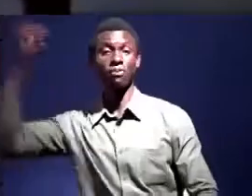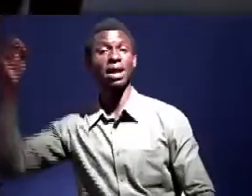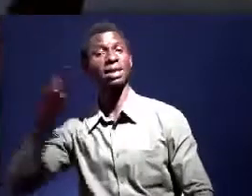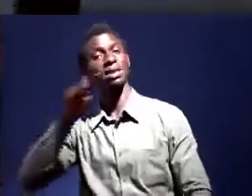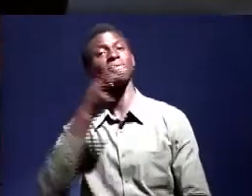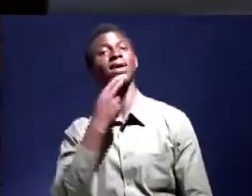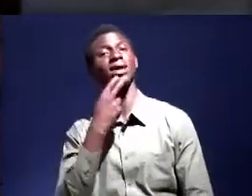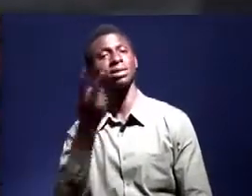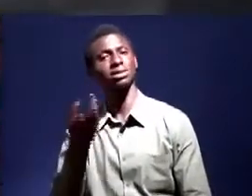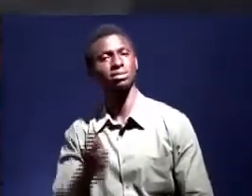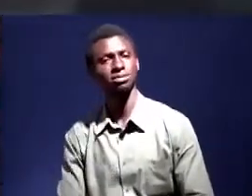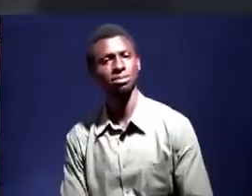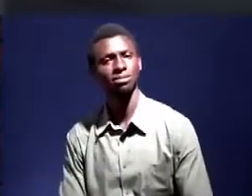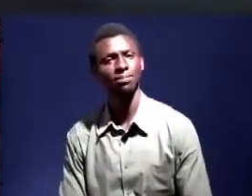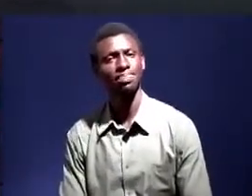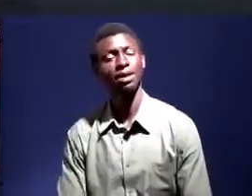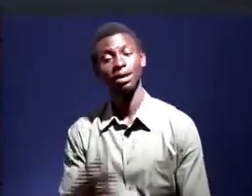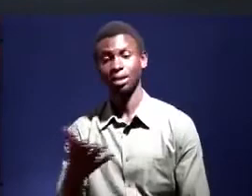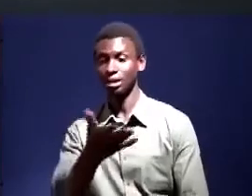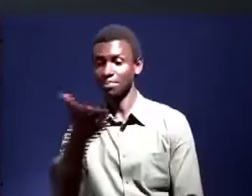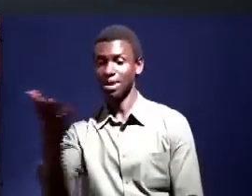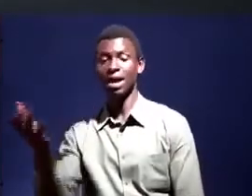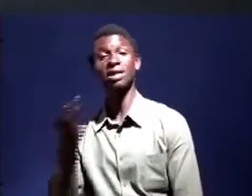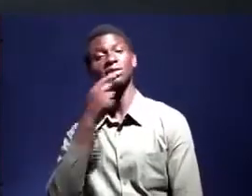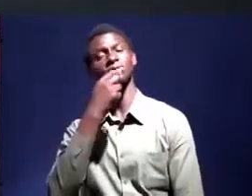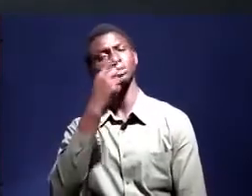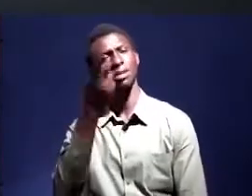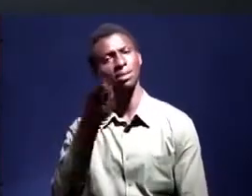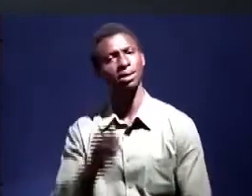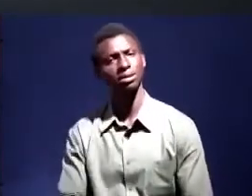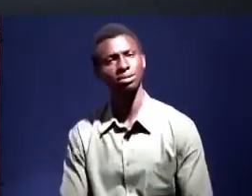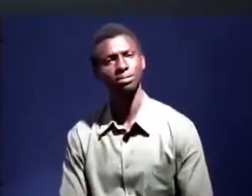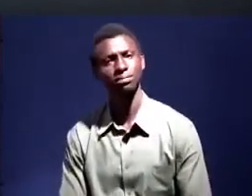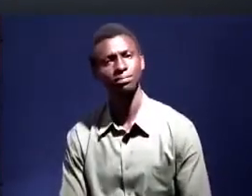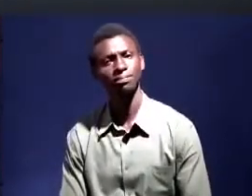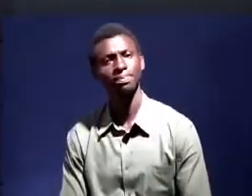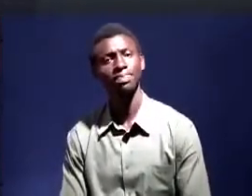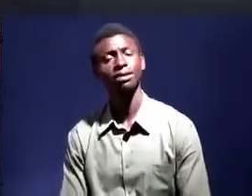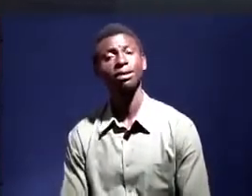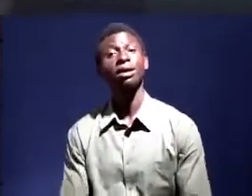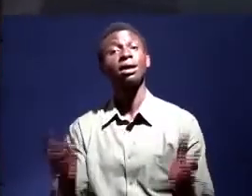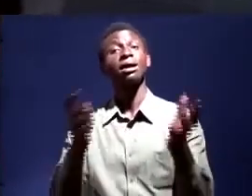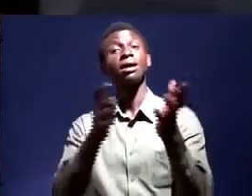But some say, our church sprinkles babies.